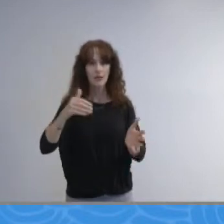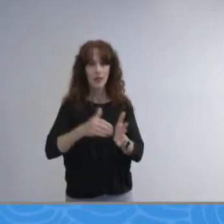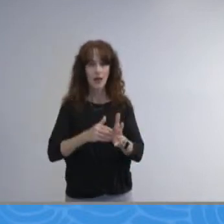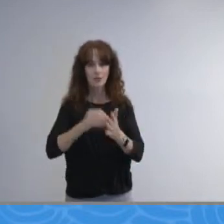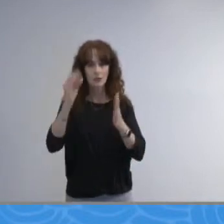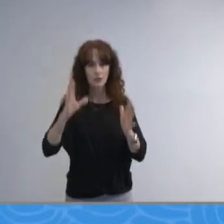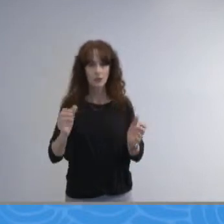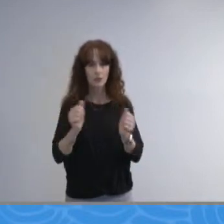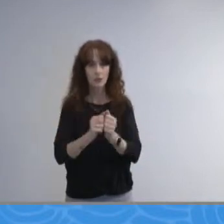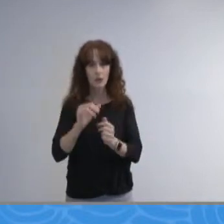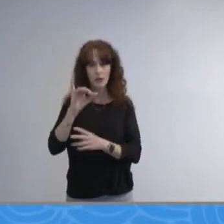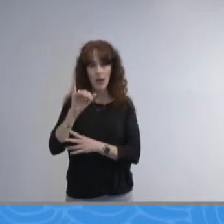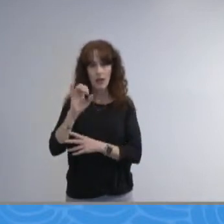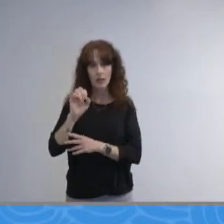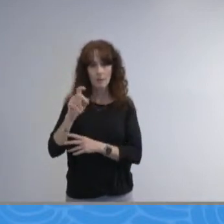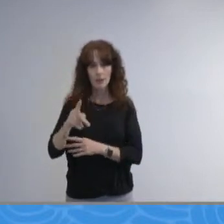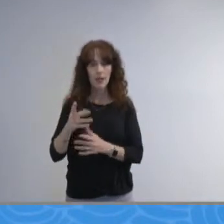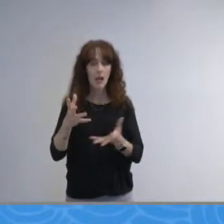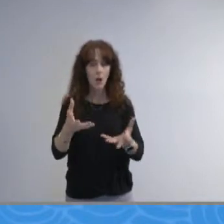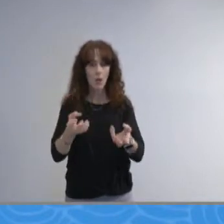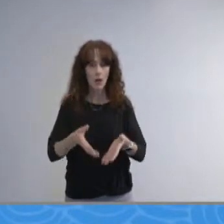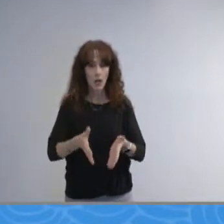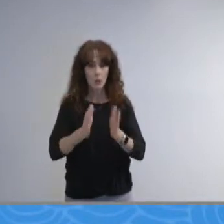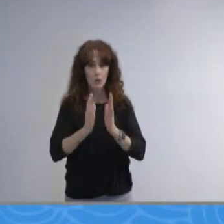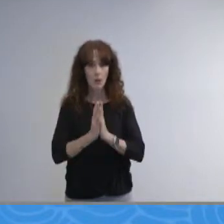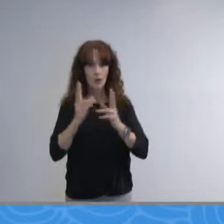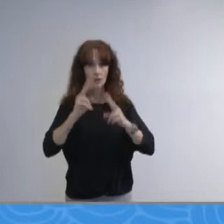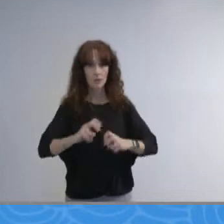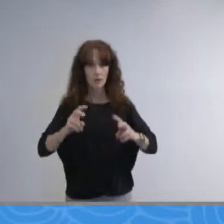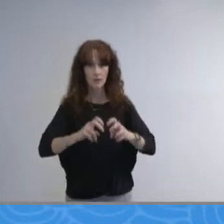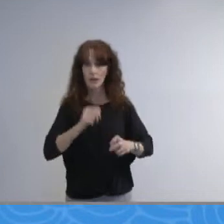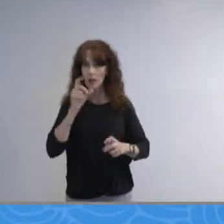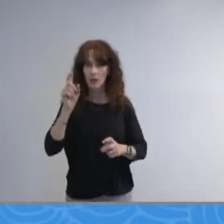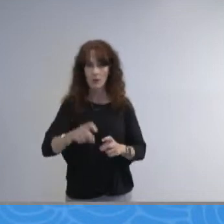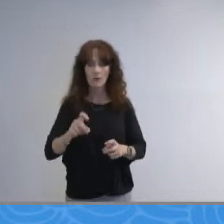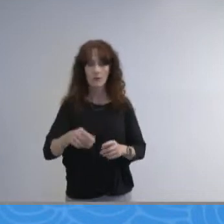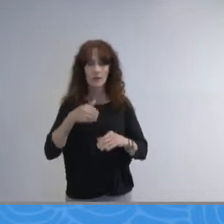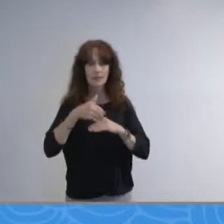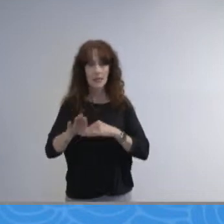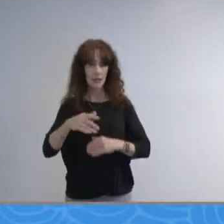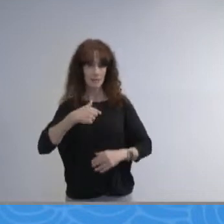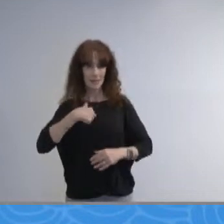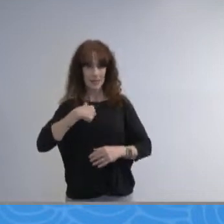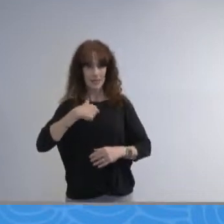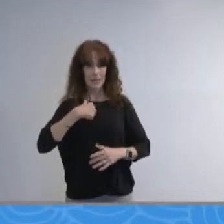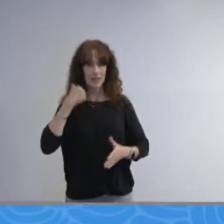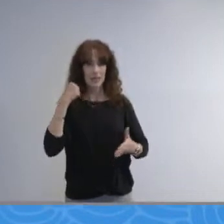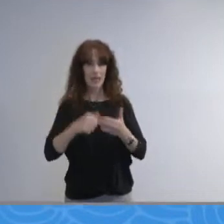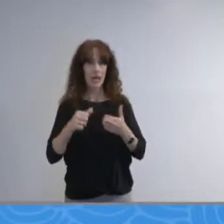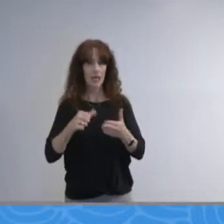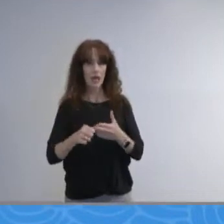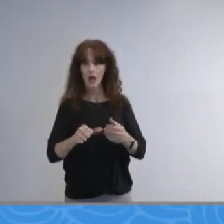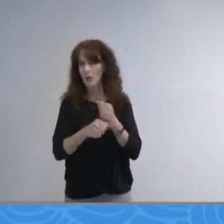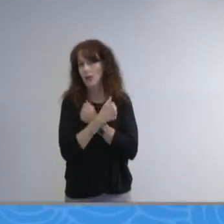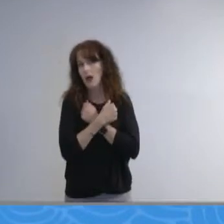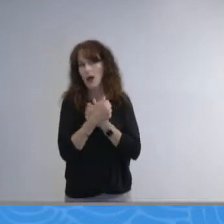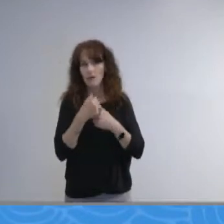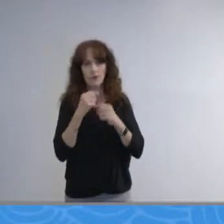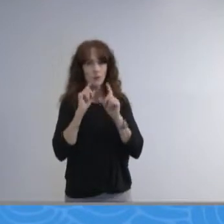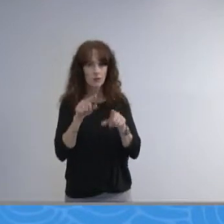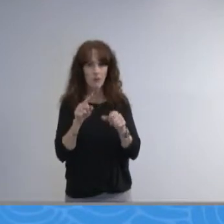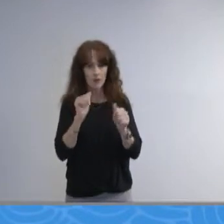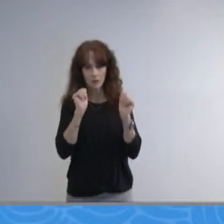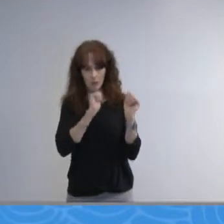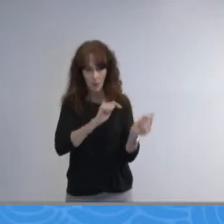IEPs. So if they do want to make a request for assessment, they don't necessarily have to send me a letter, which I would love to send a response